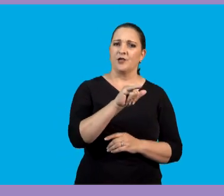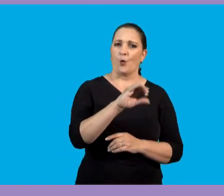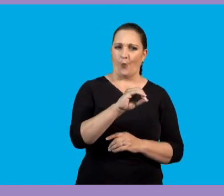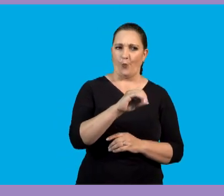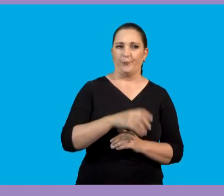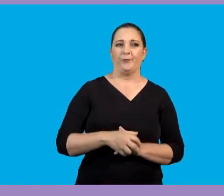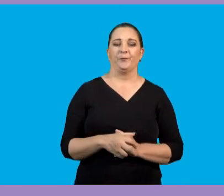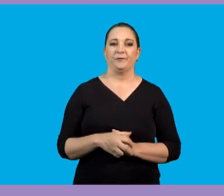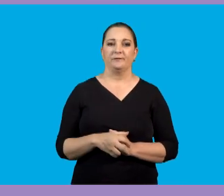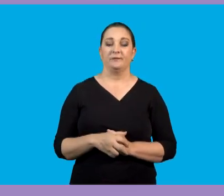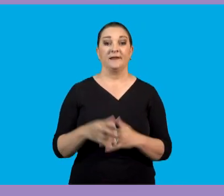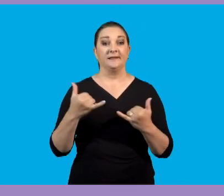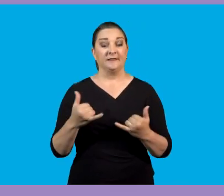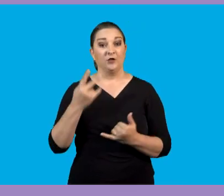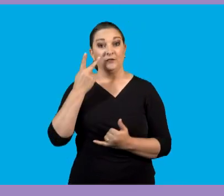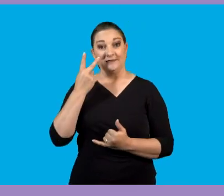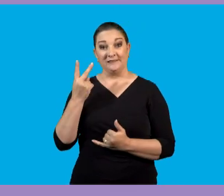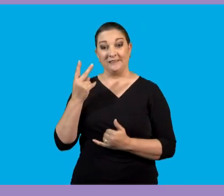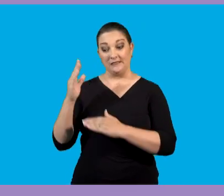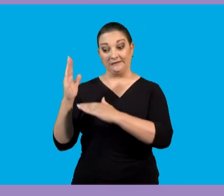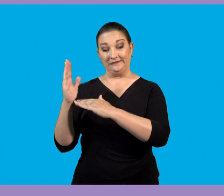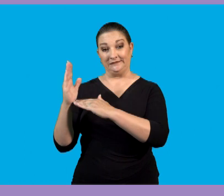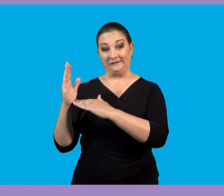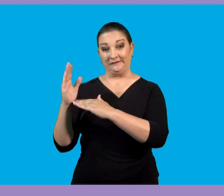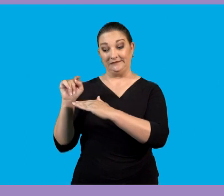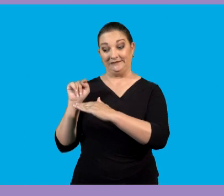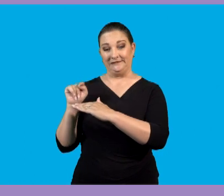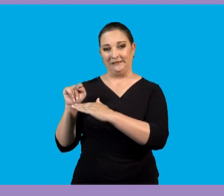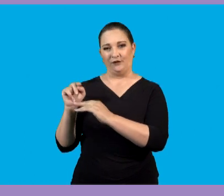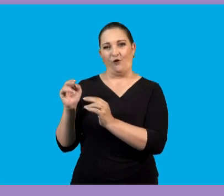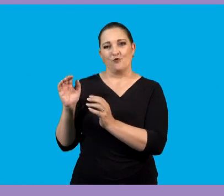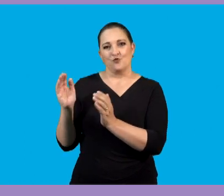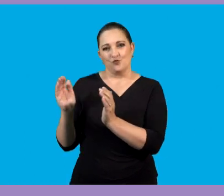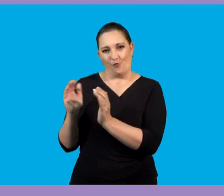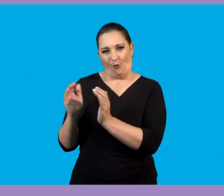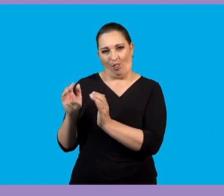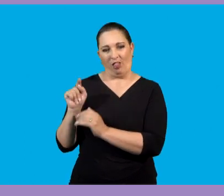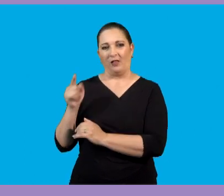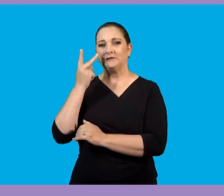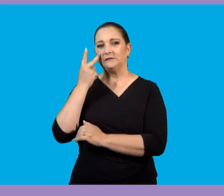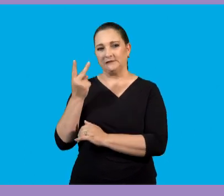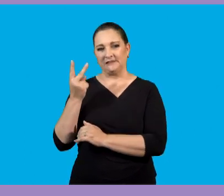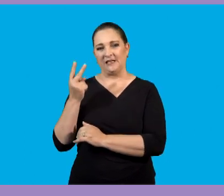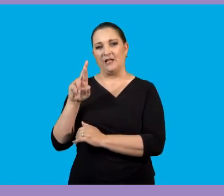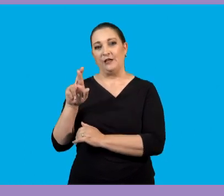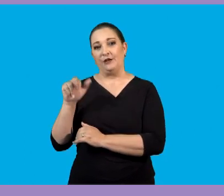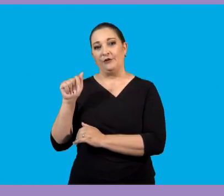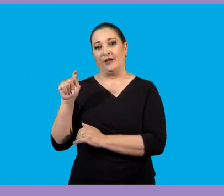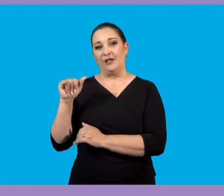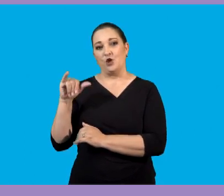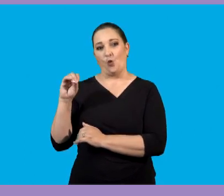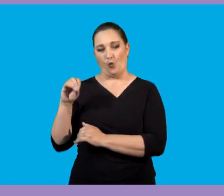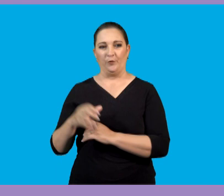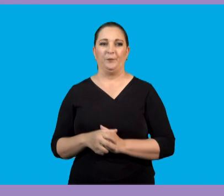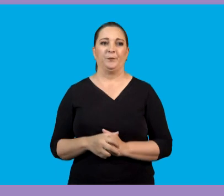the larger triangle. Let's look at the corresponding sides, or the ratio of the corresponding sides. Now, we had said